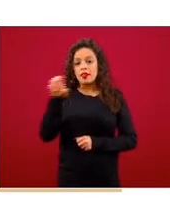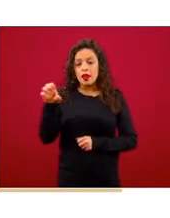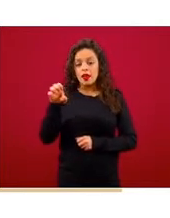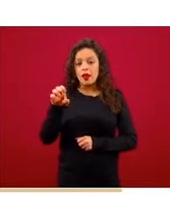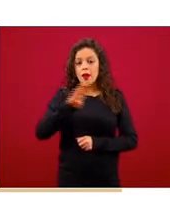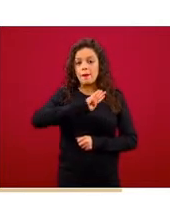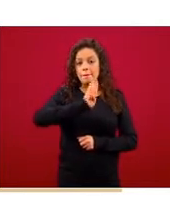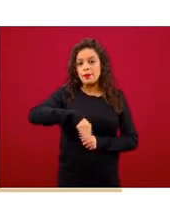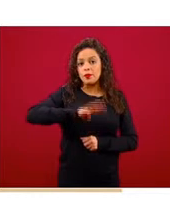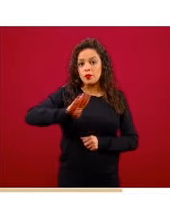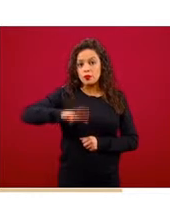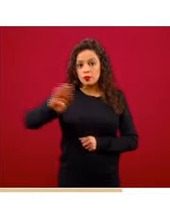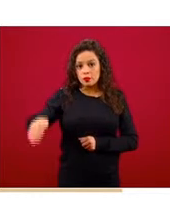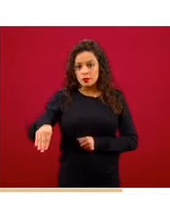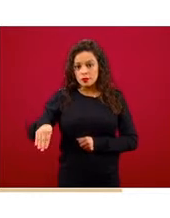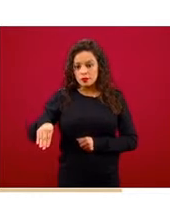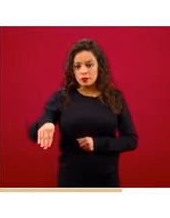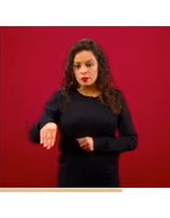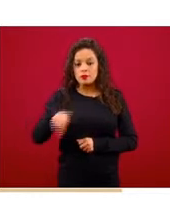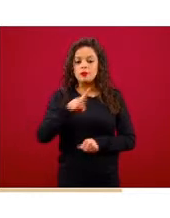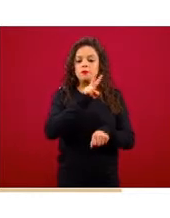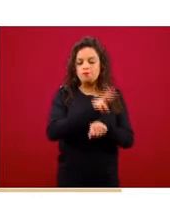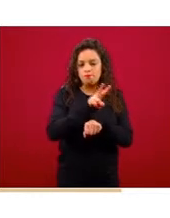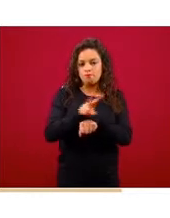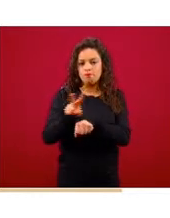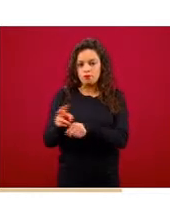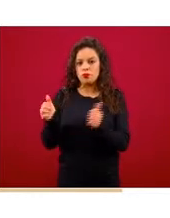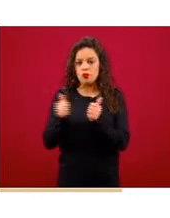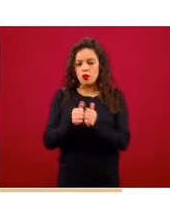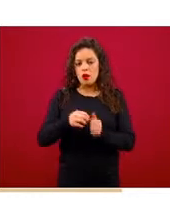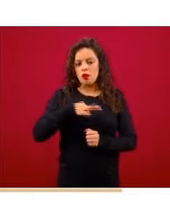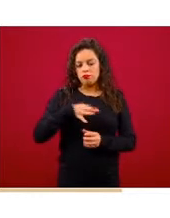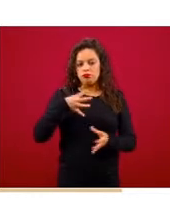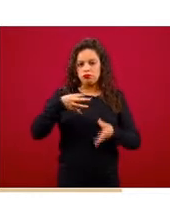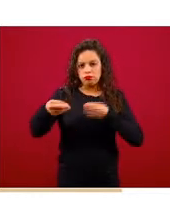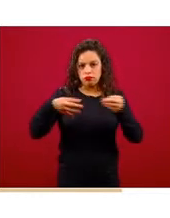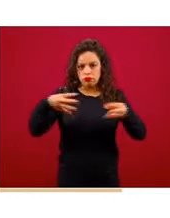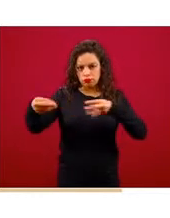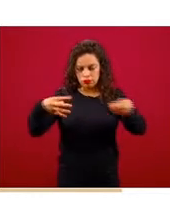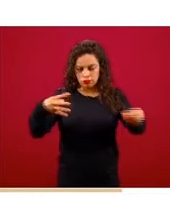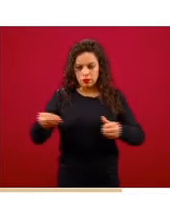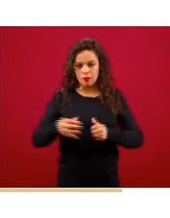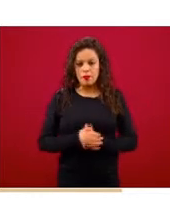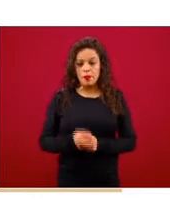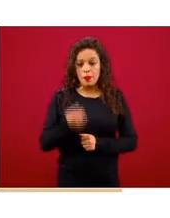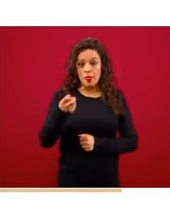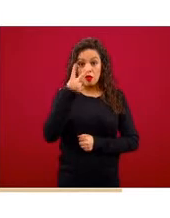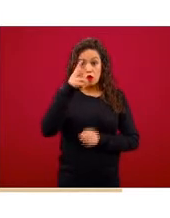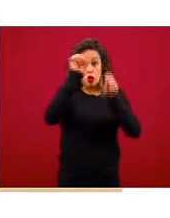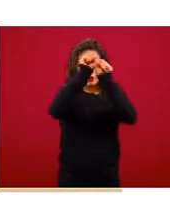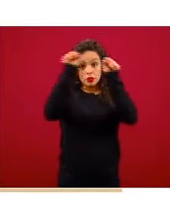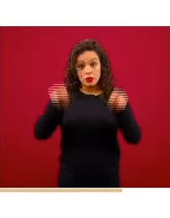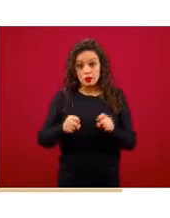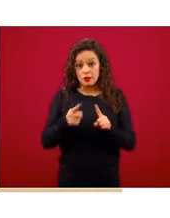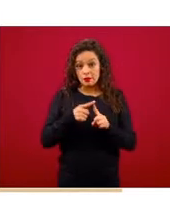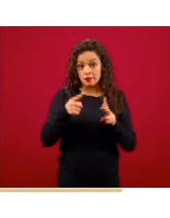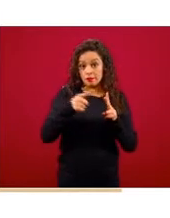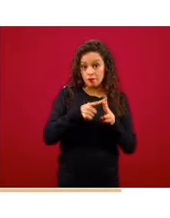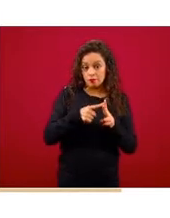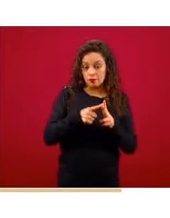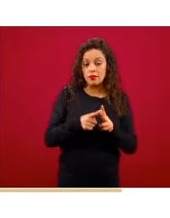by its initials in Spanish. And these are two systems that actually gather complementary